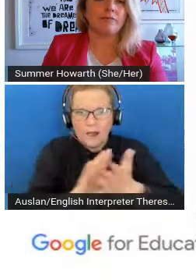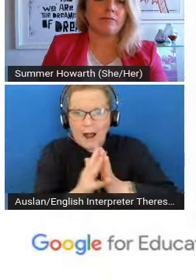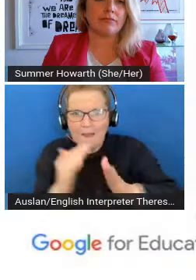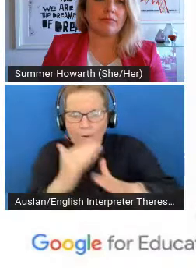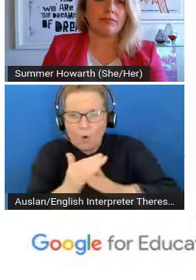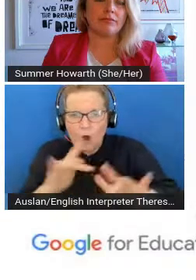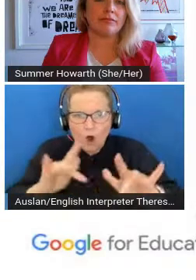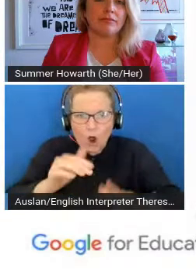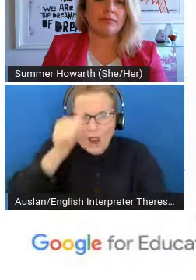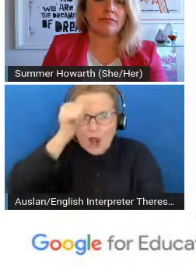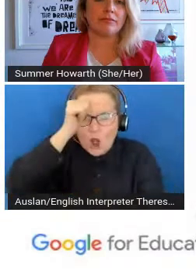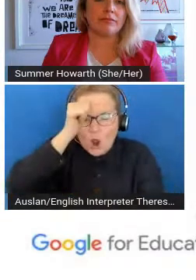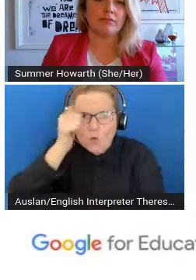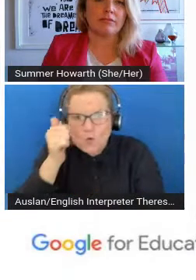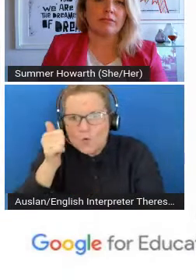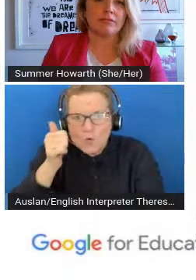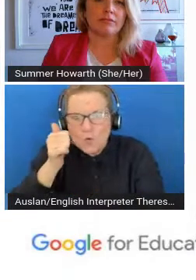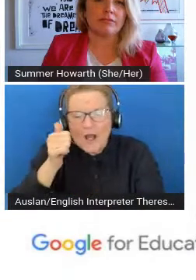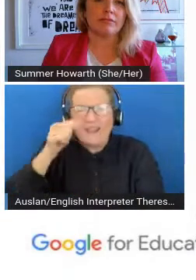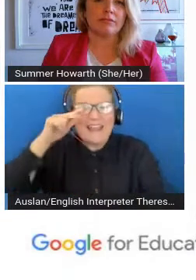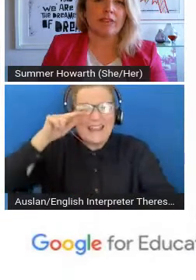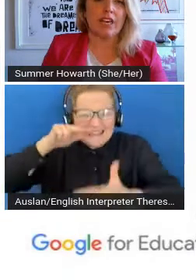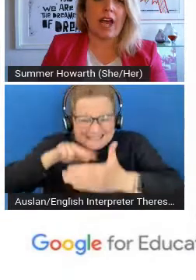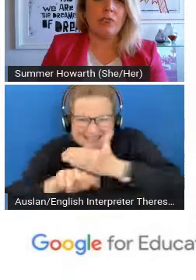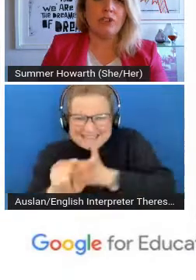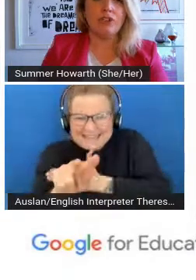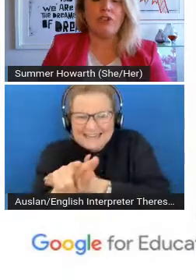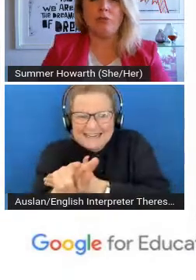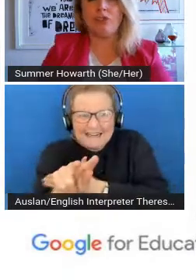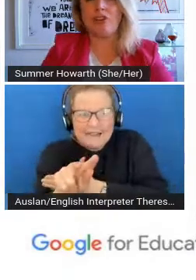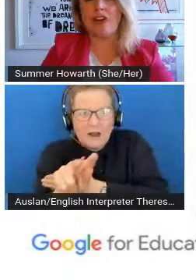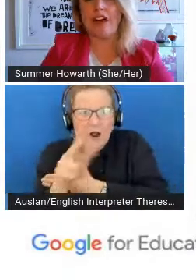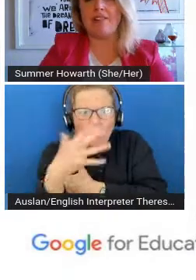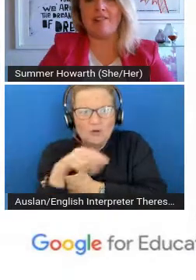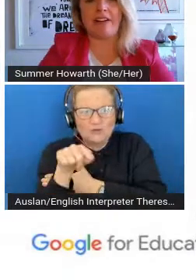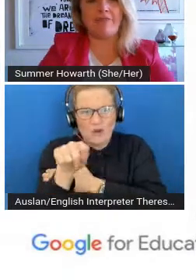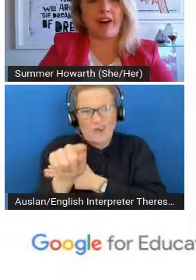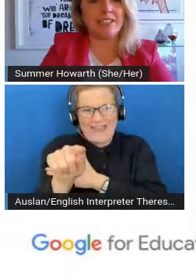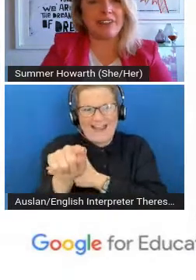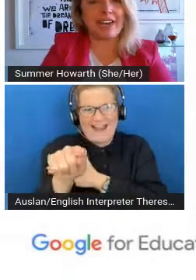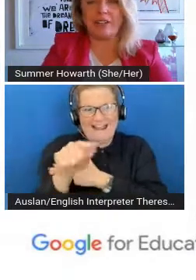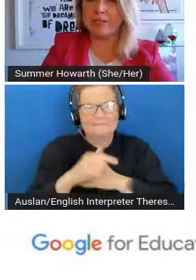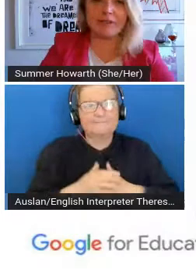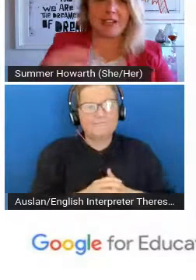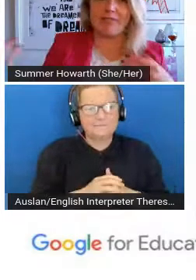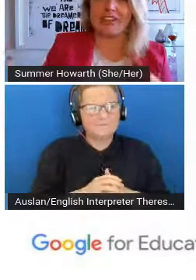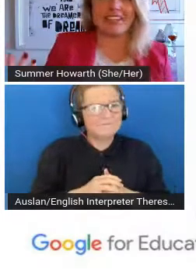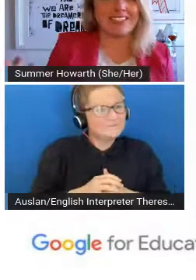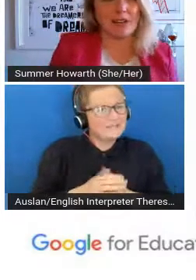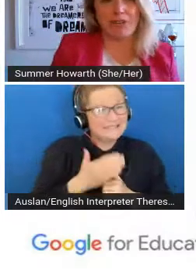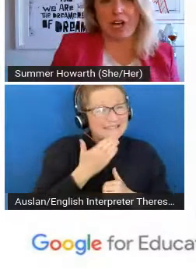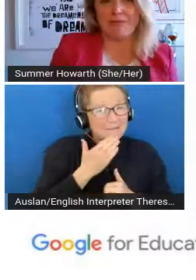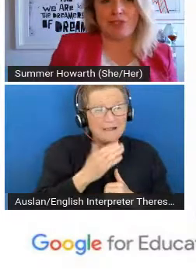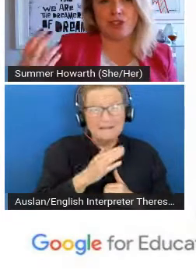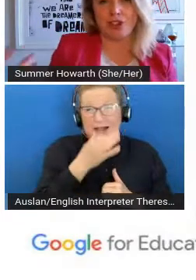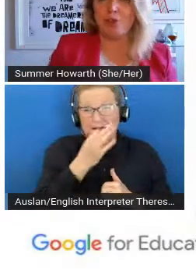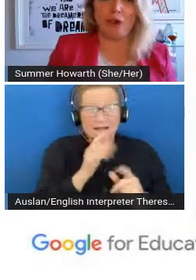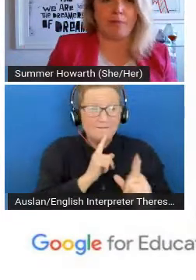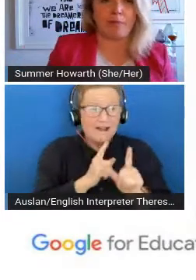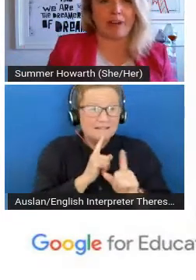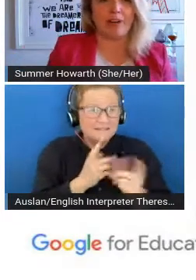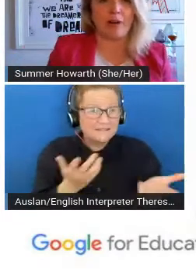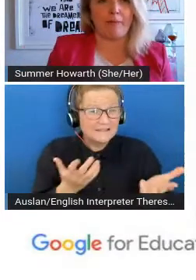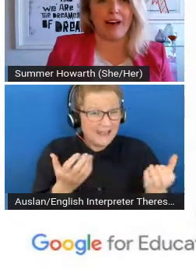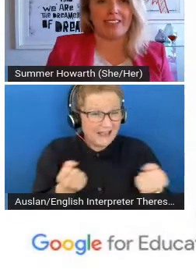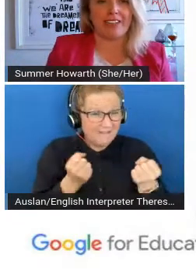a visual of where they're going, I guess. And so, would you have advice for that, Chris? Because I'm thinking sometimes you do want